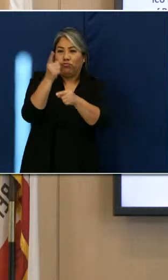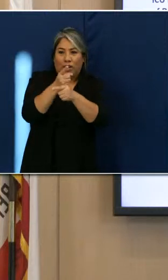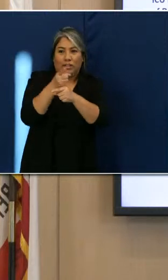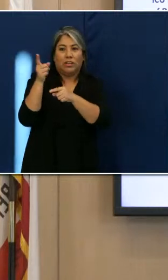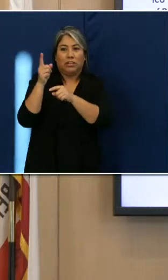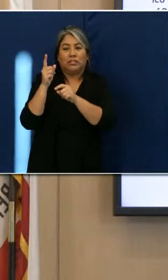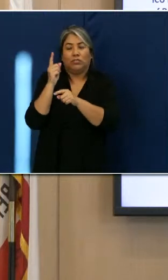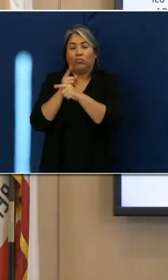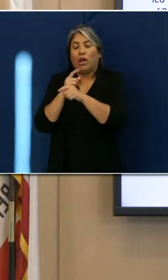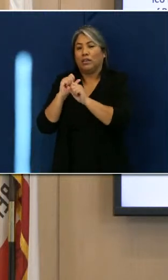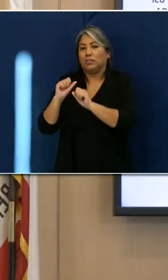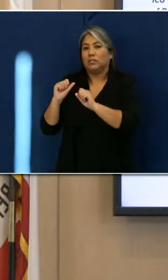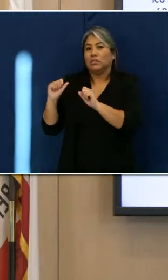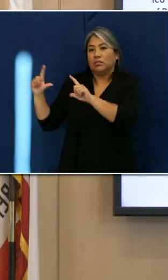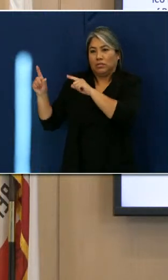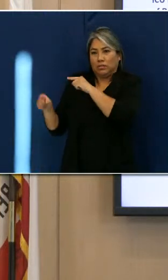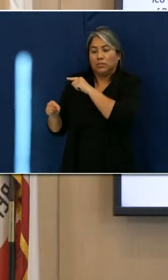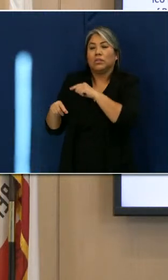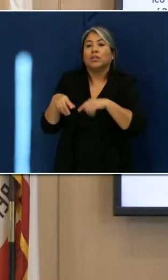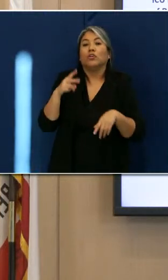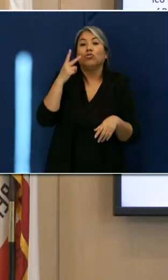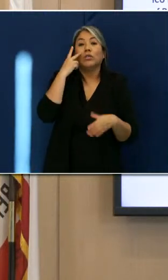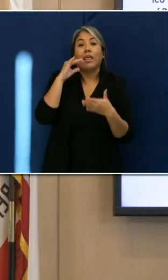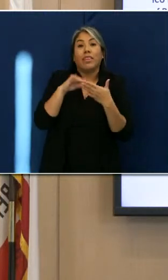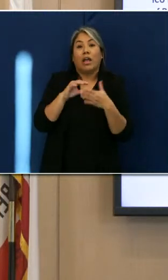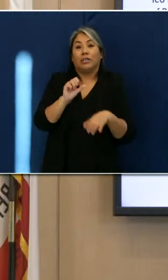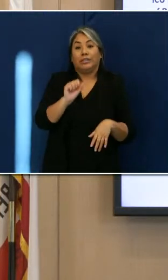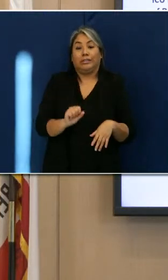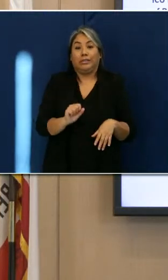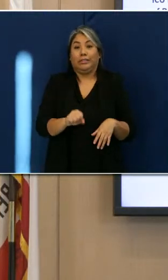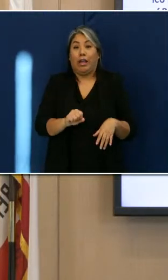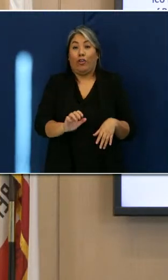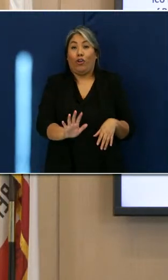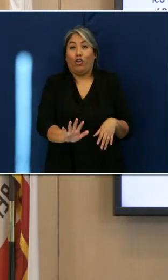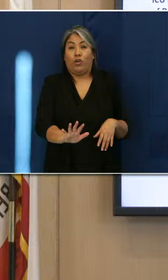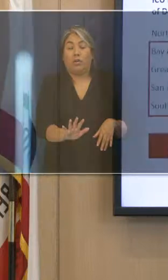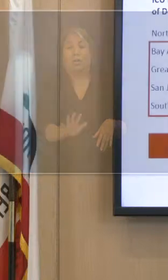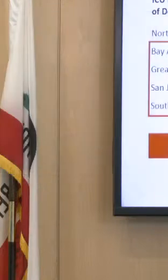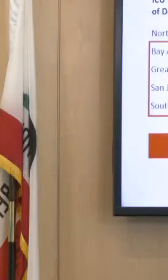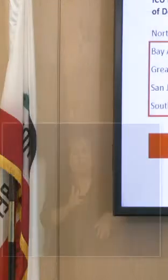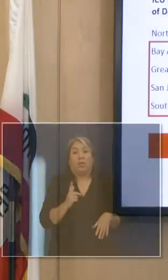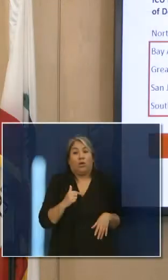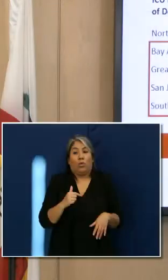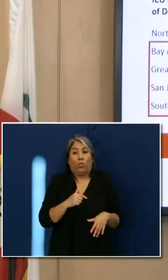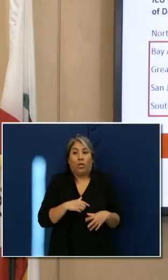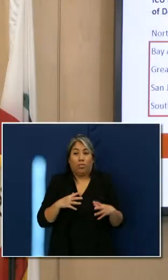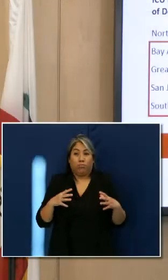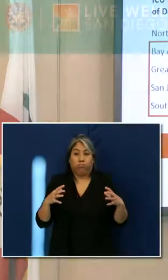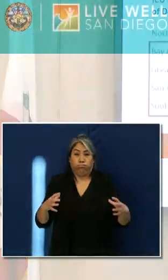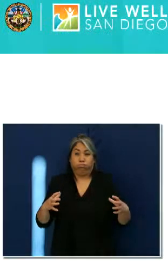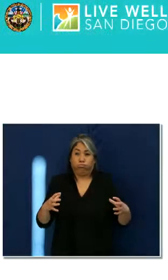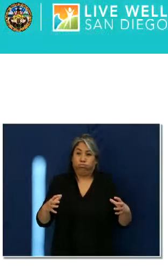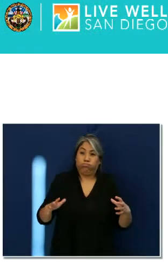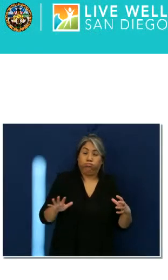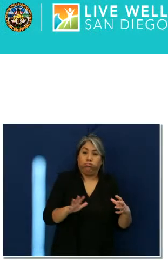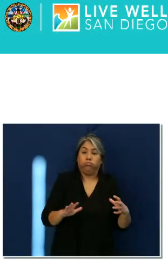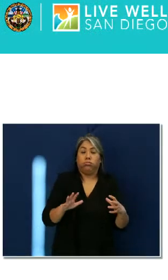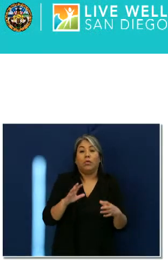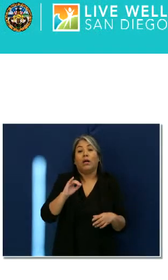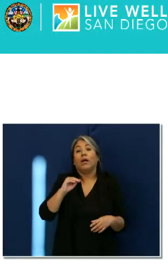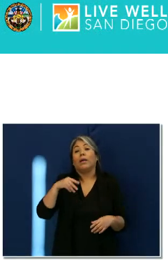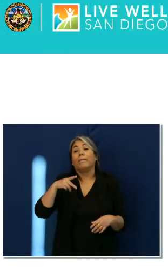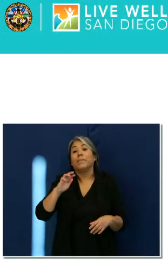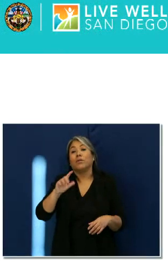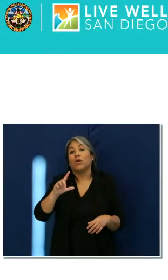Yeah, and again, you see that the southern region, we're in a very large grouping, and both Imperial